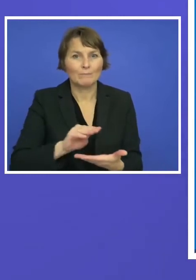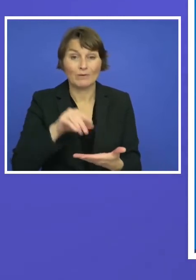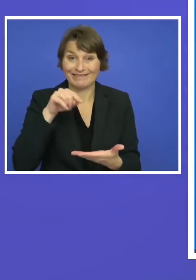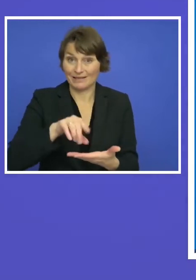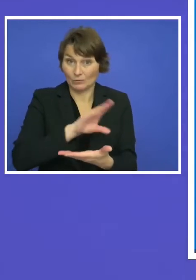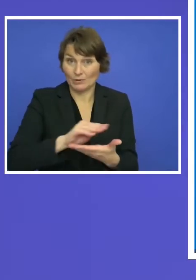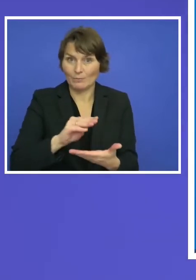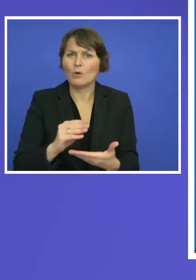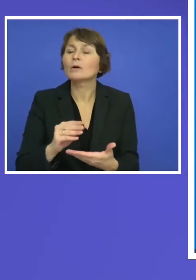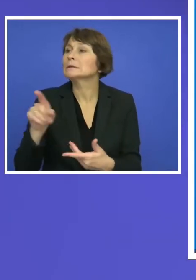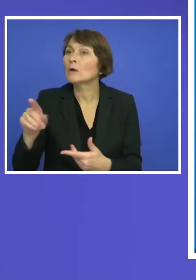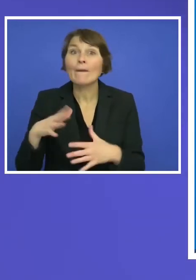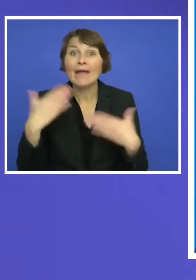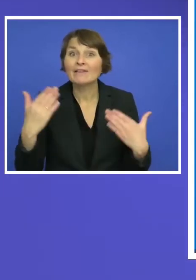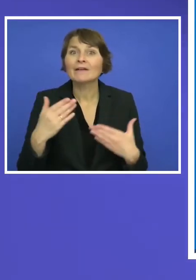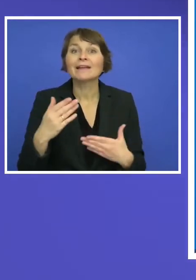budget law is